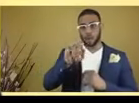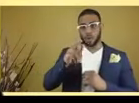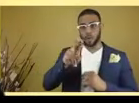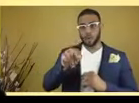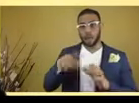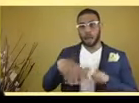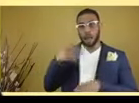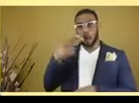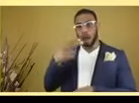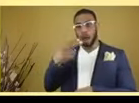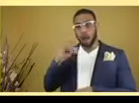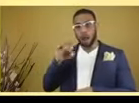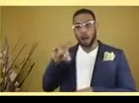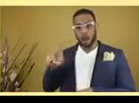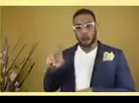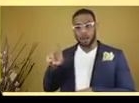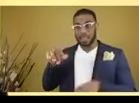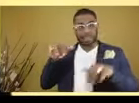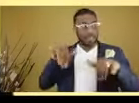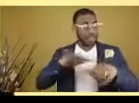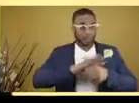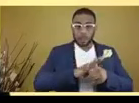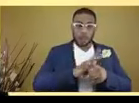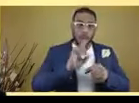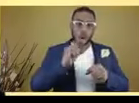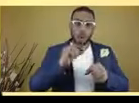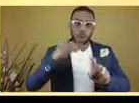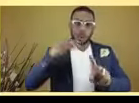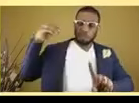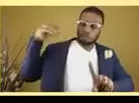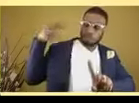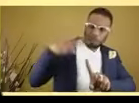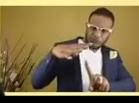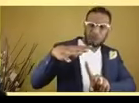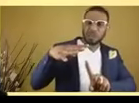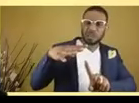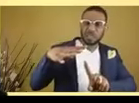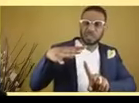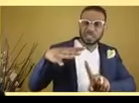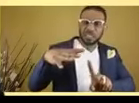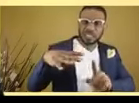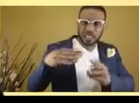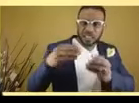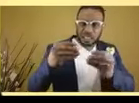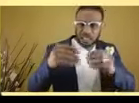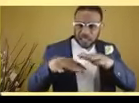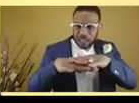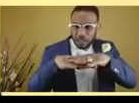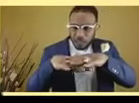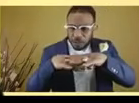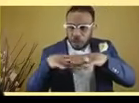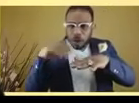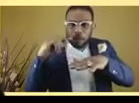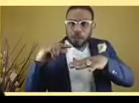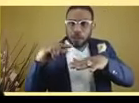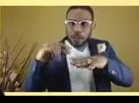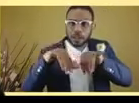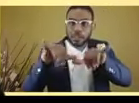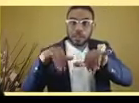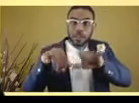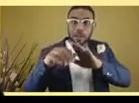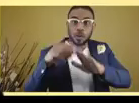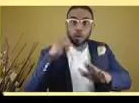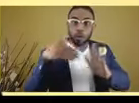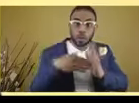truth is this pandemic has only exposed the fissures of systemic racism and systemic